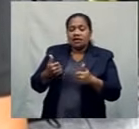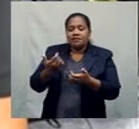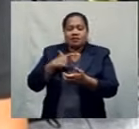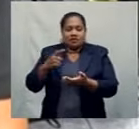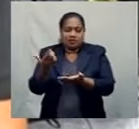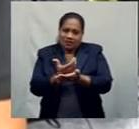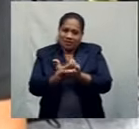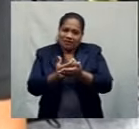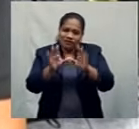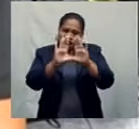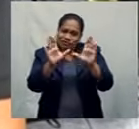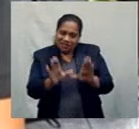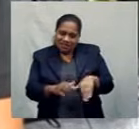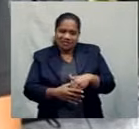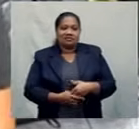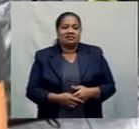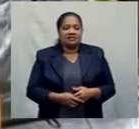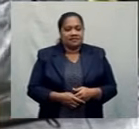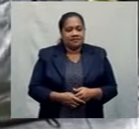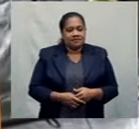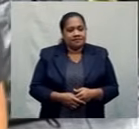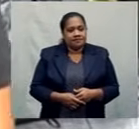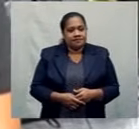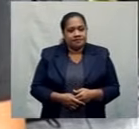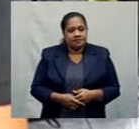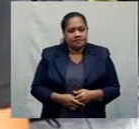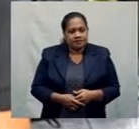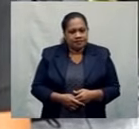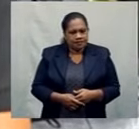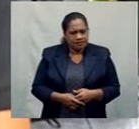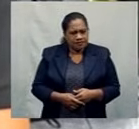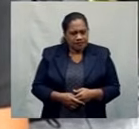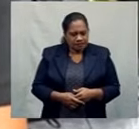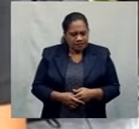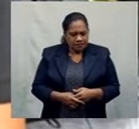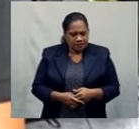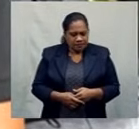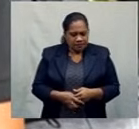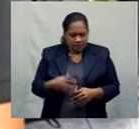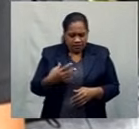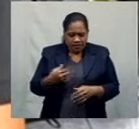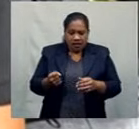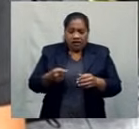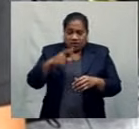gas. And you're capturing a lot of carbon